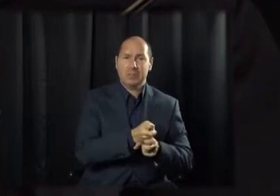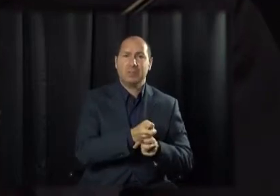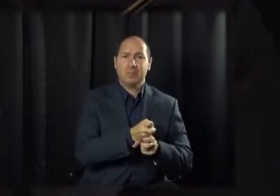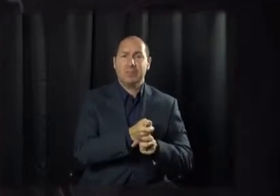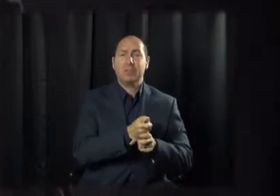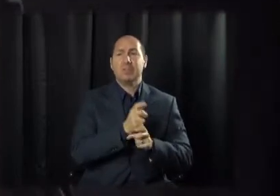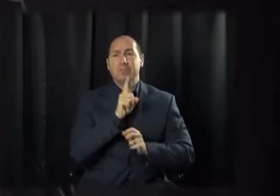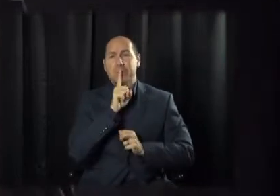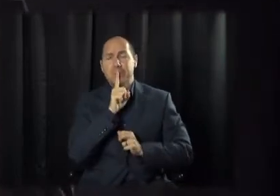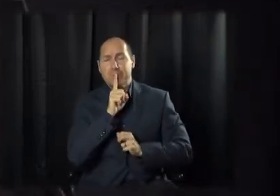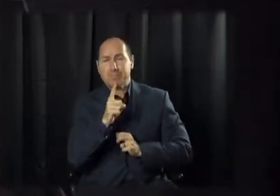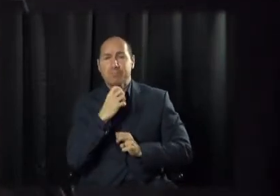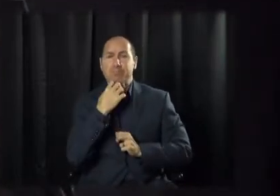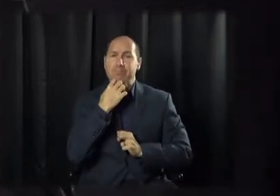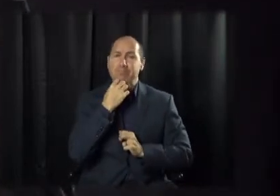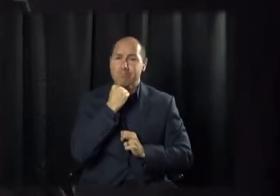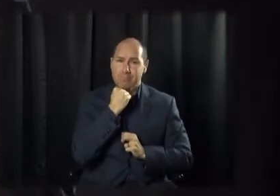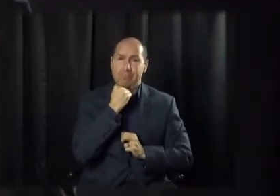really appreciate